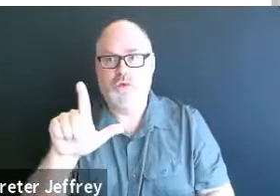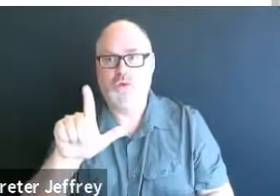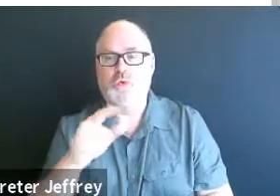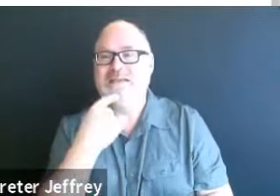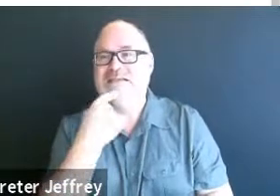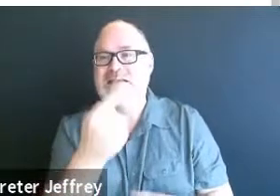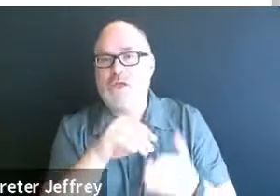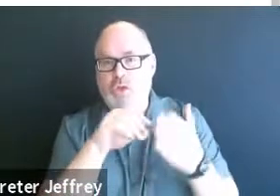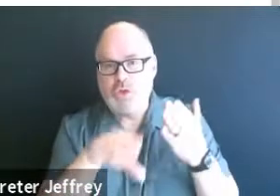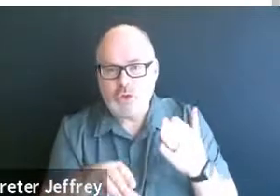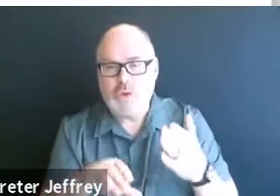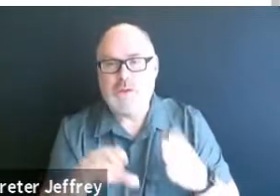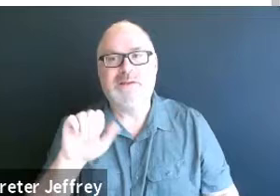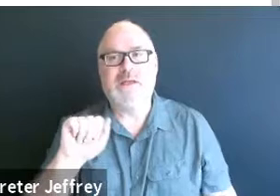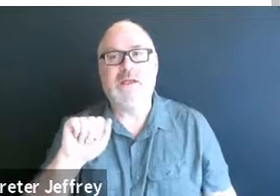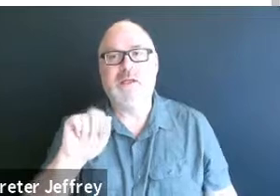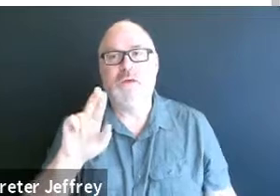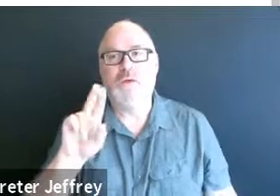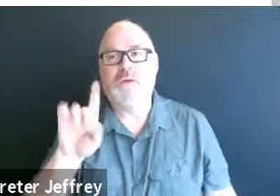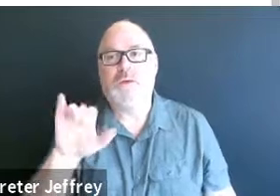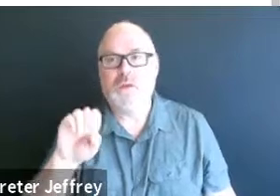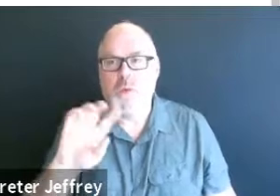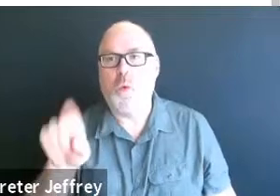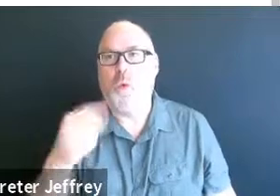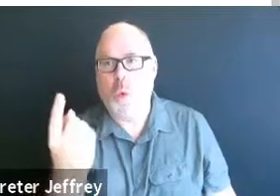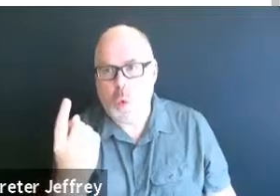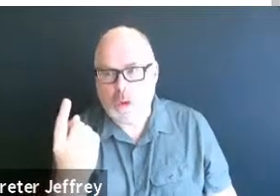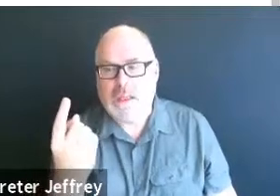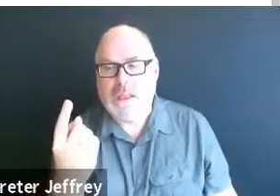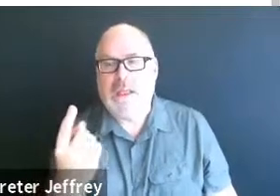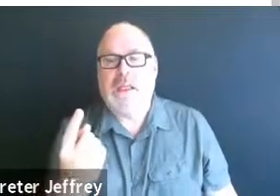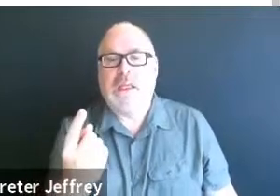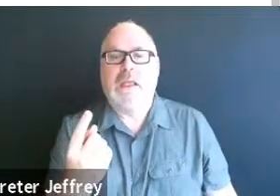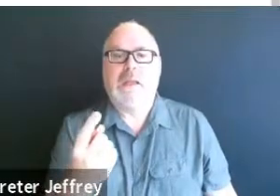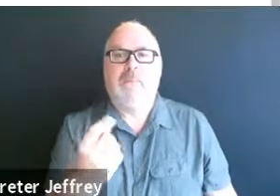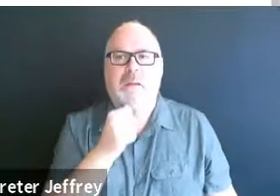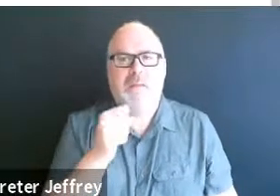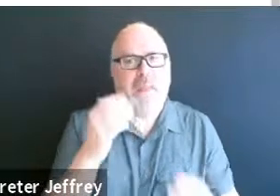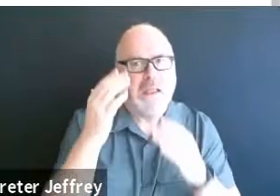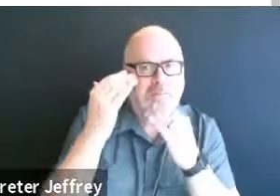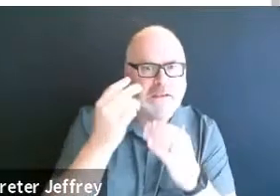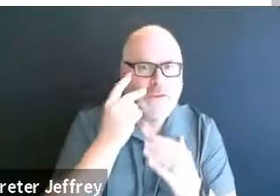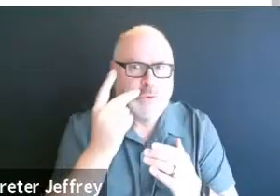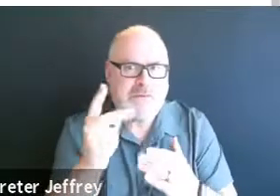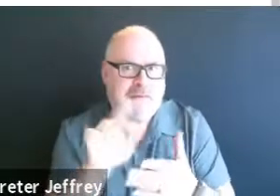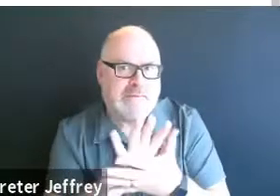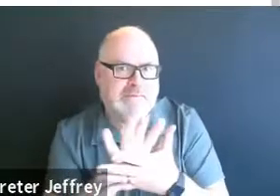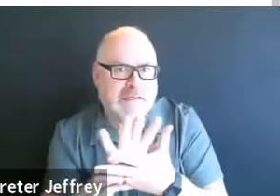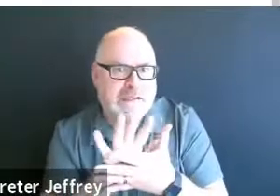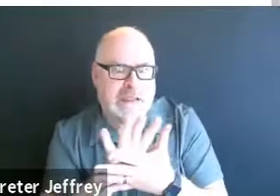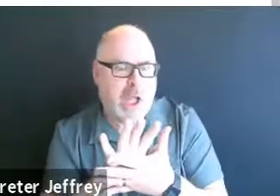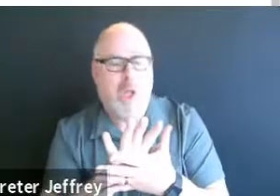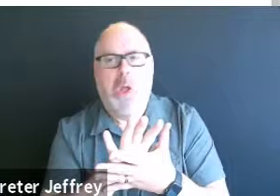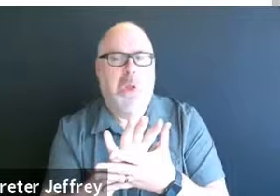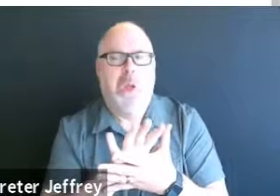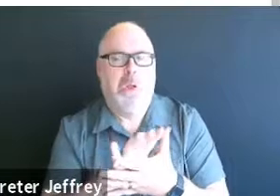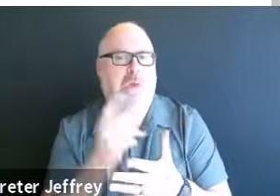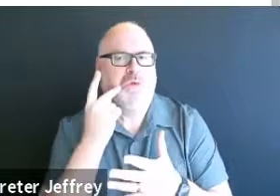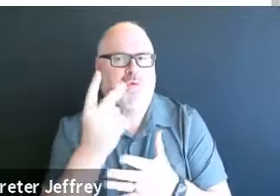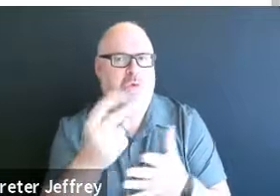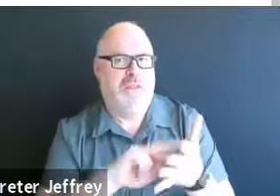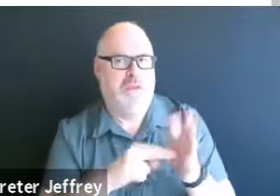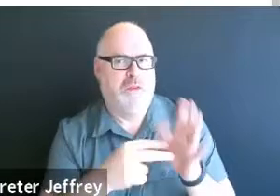know that it is an audio recording or a podcast, as they then might be looking for a video file, and it'll show here once it loads.